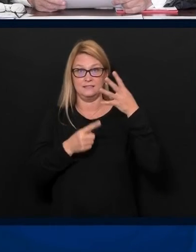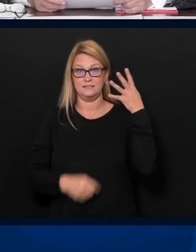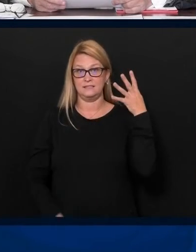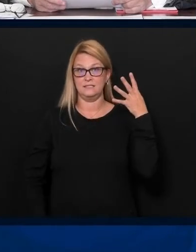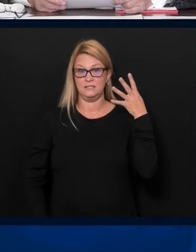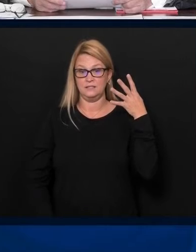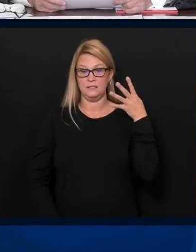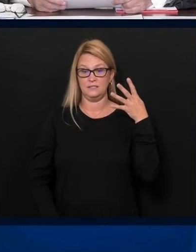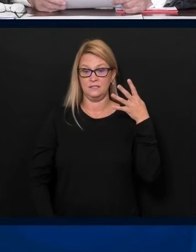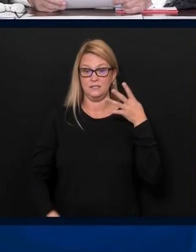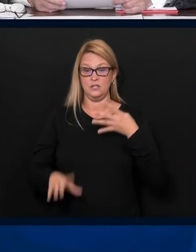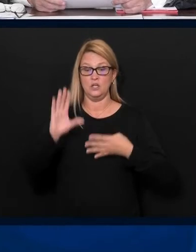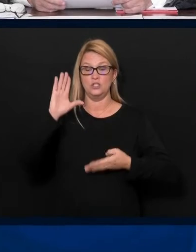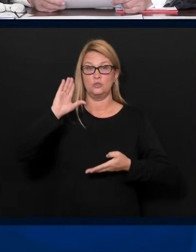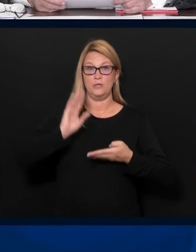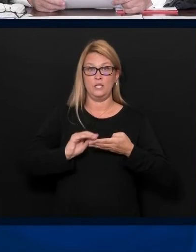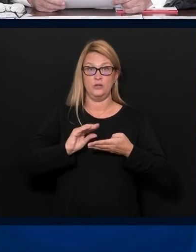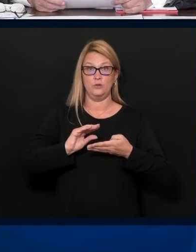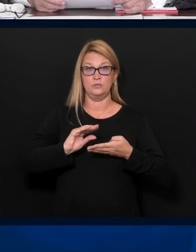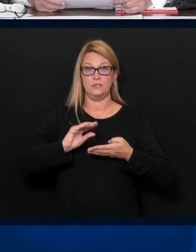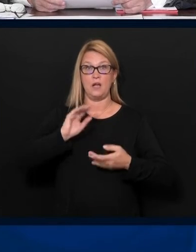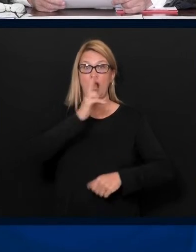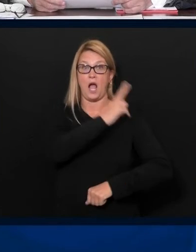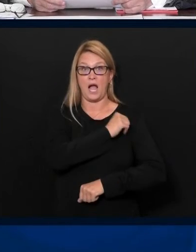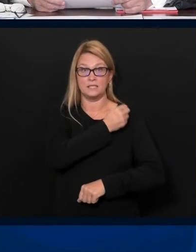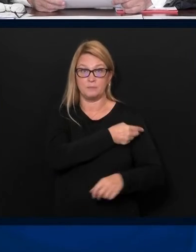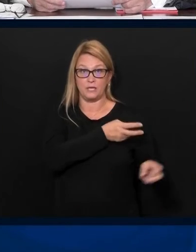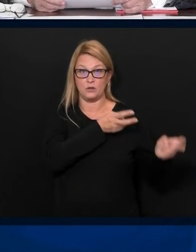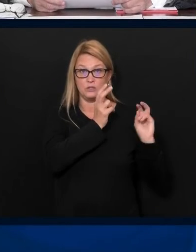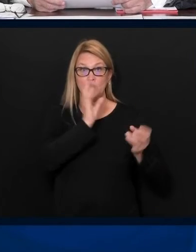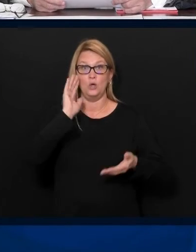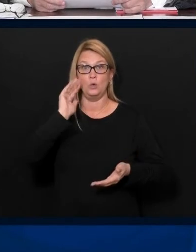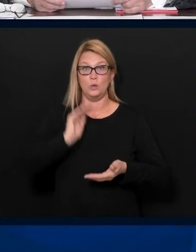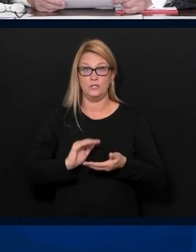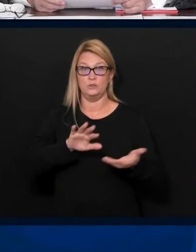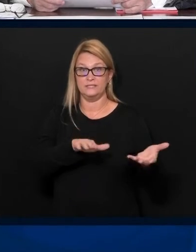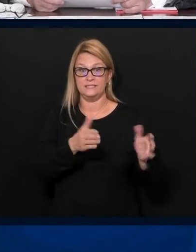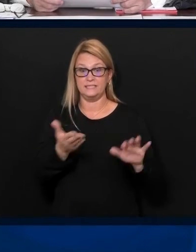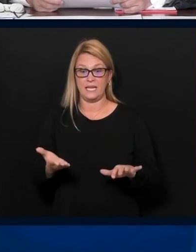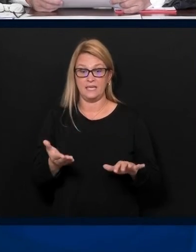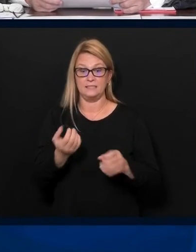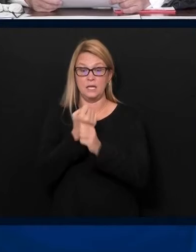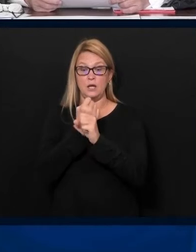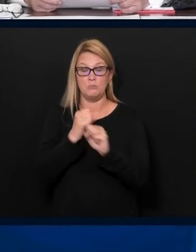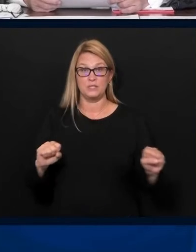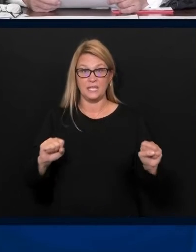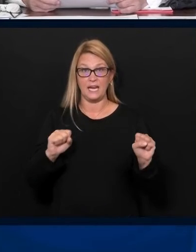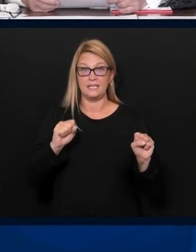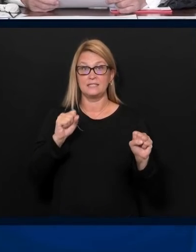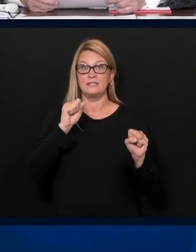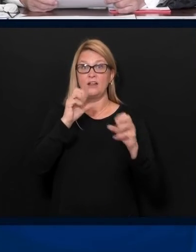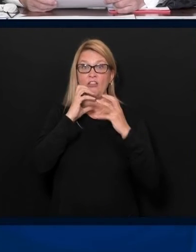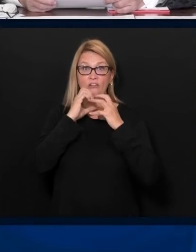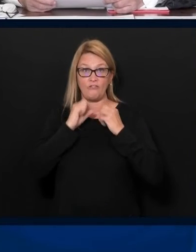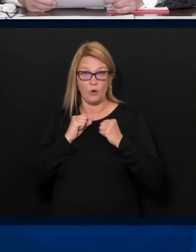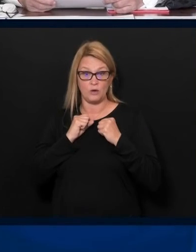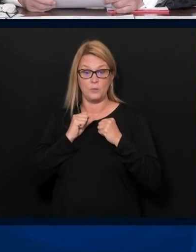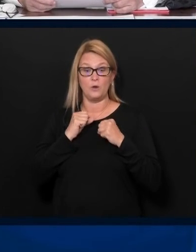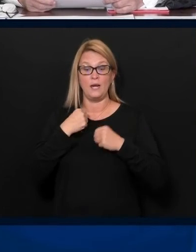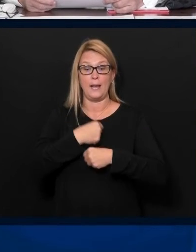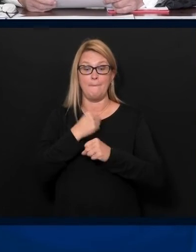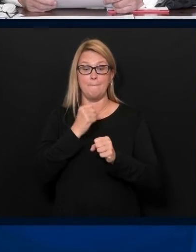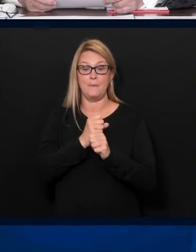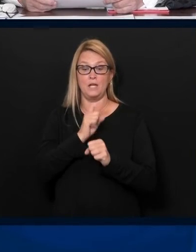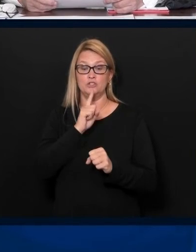the rate of hospitalizations, reduce the rate of deaths, protect the most vulnerable, and ensure that our state